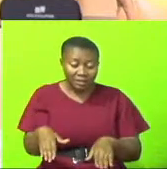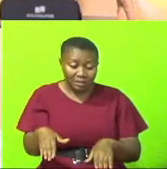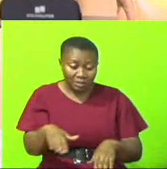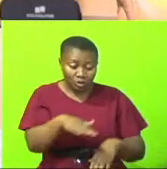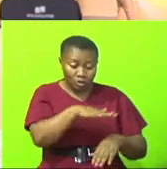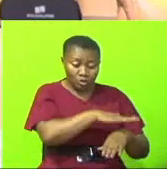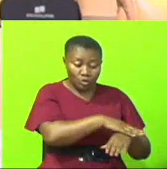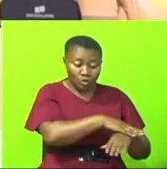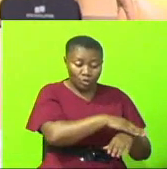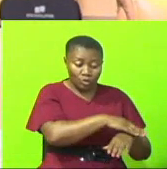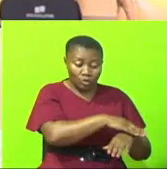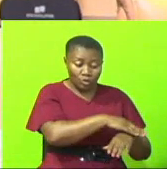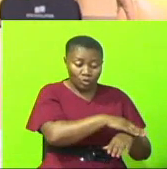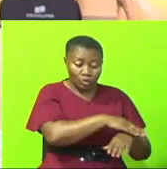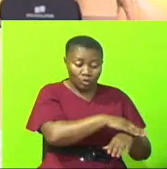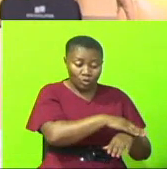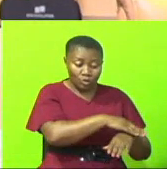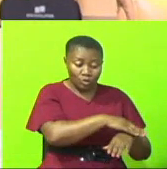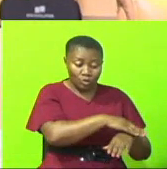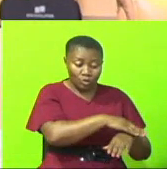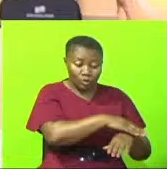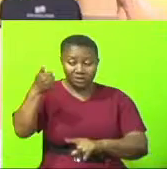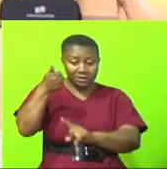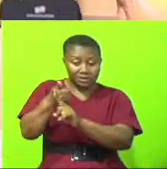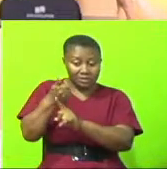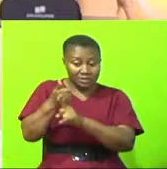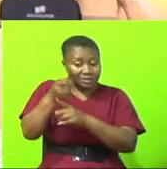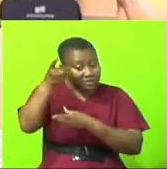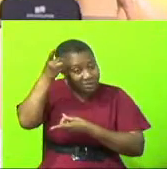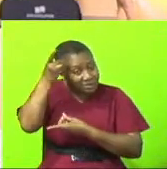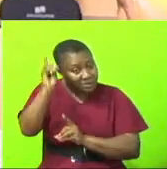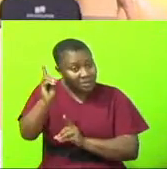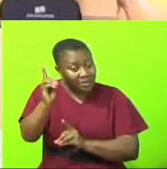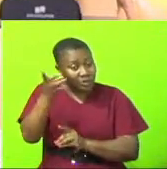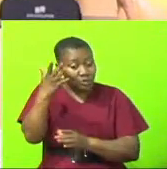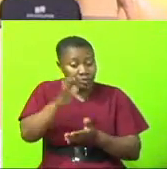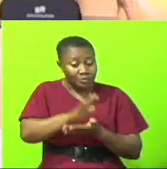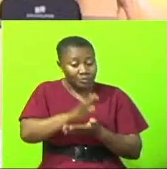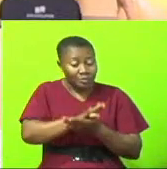parties have suddenly decided that they are going independent?